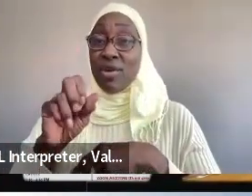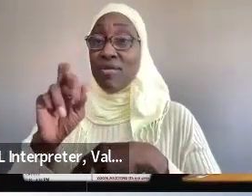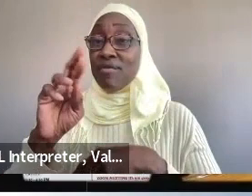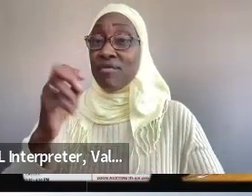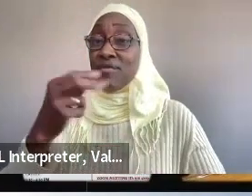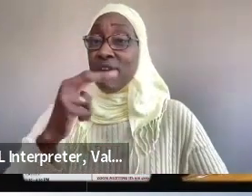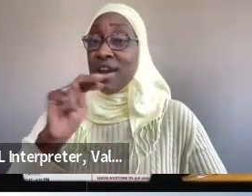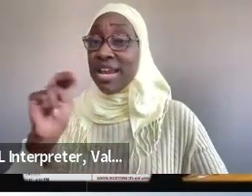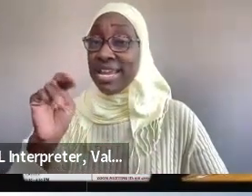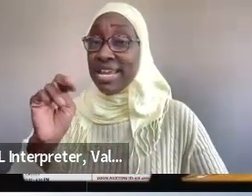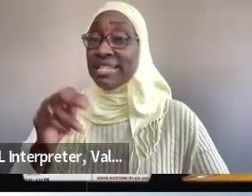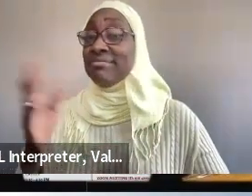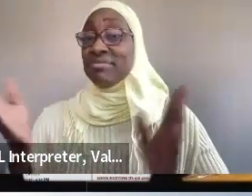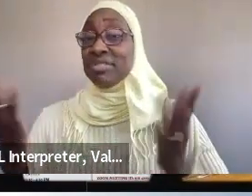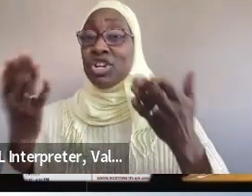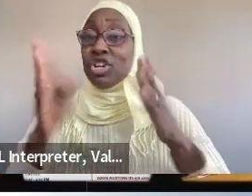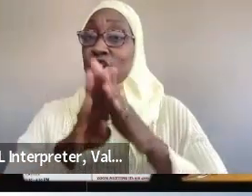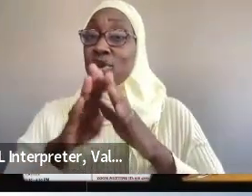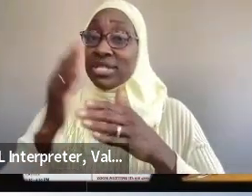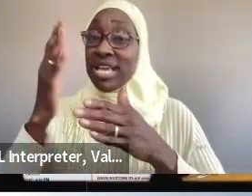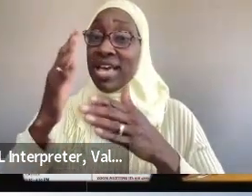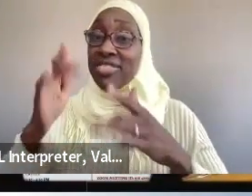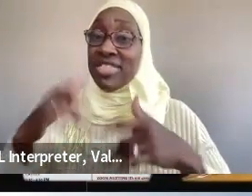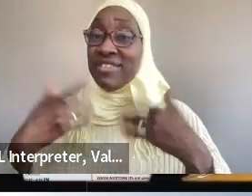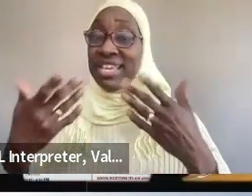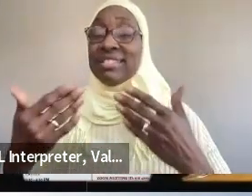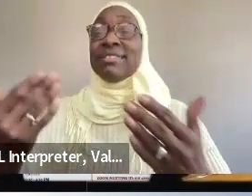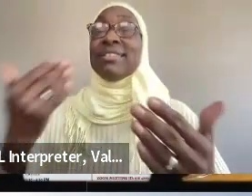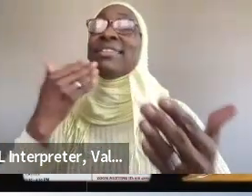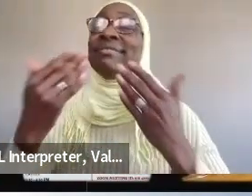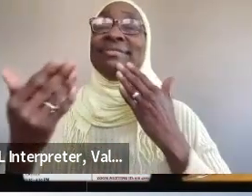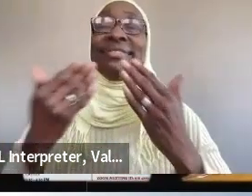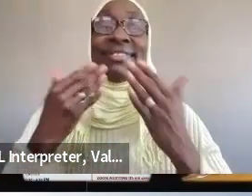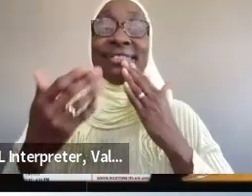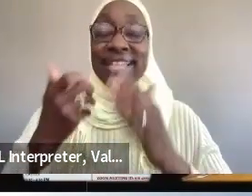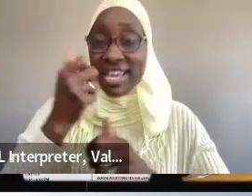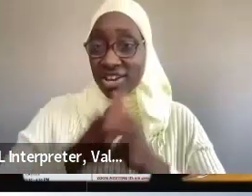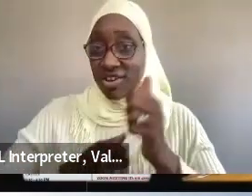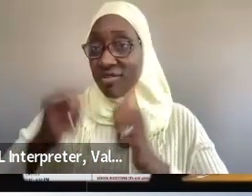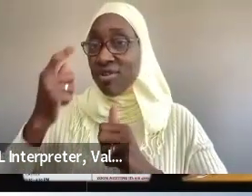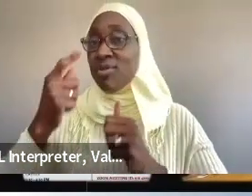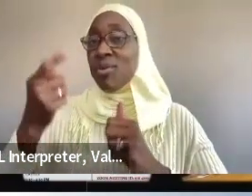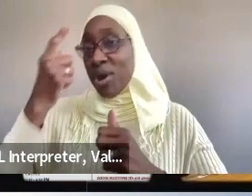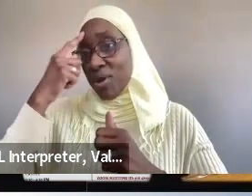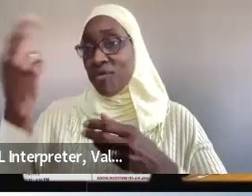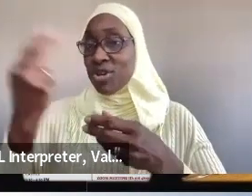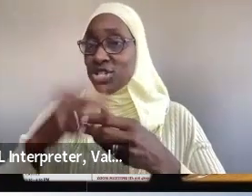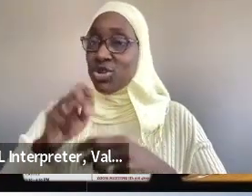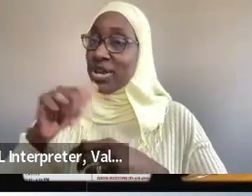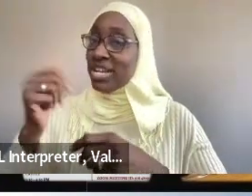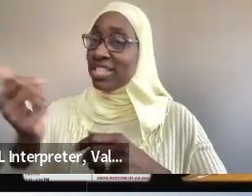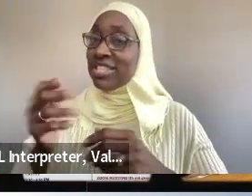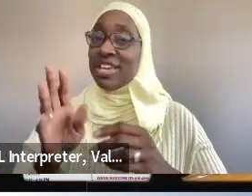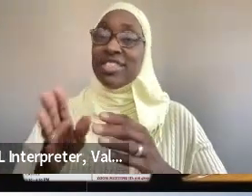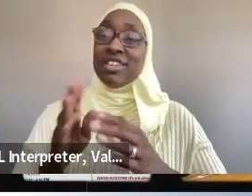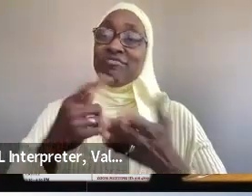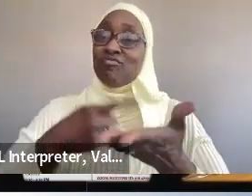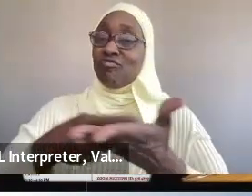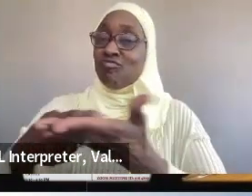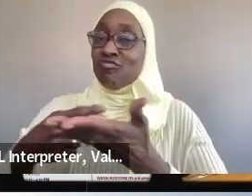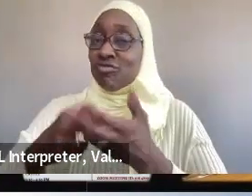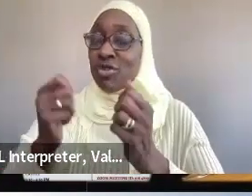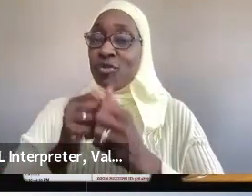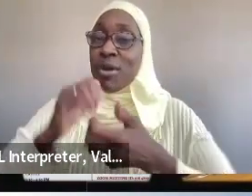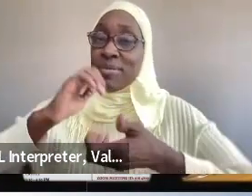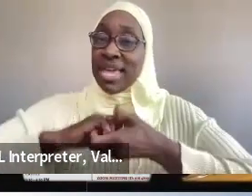off the event. Thank you, Bree. Thank you everyone for attending another talk from the Allied Talk series.